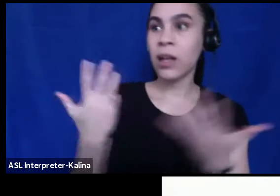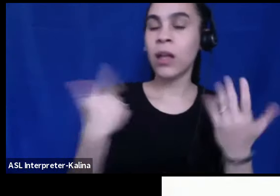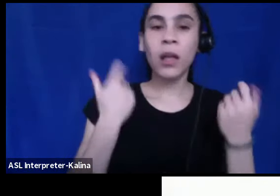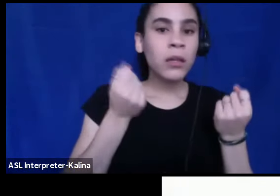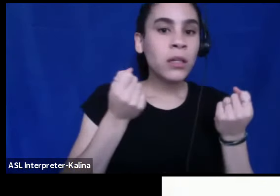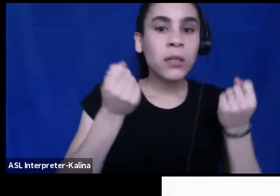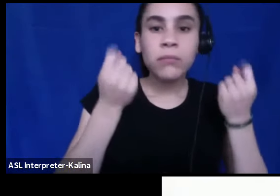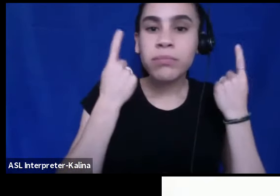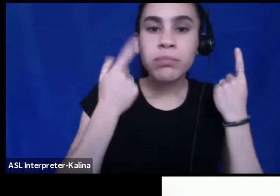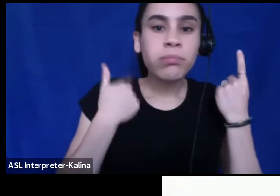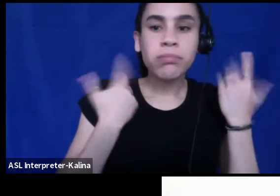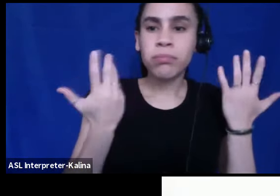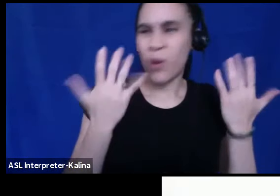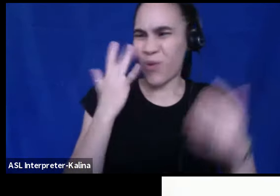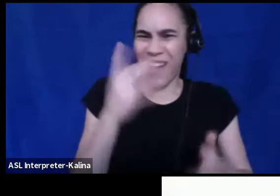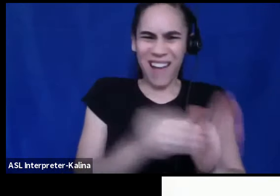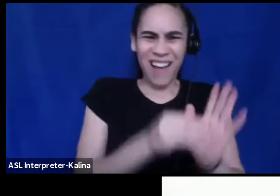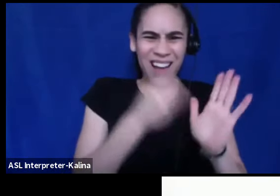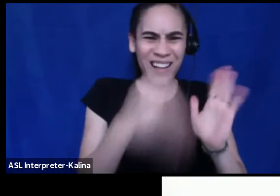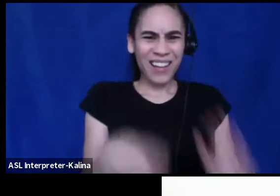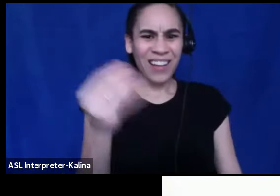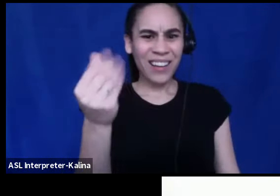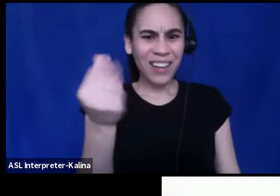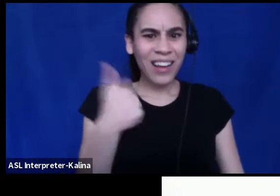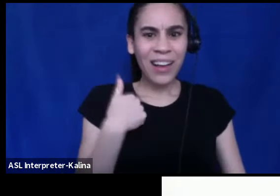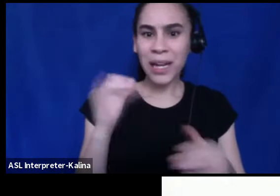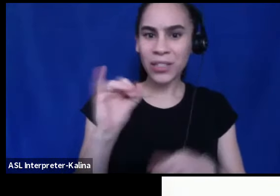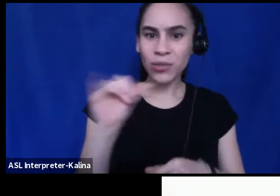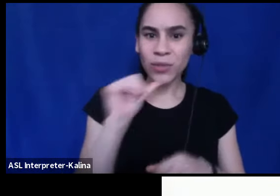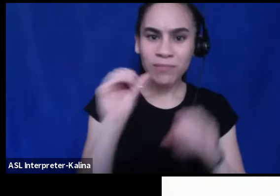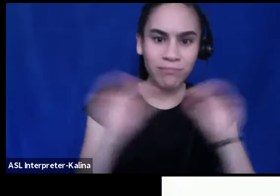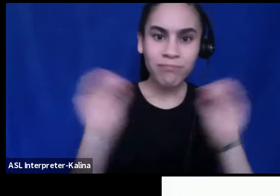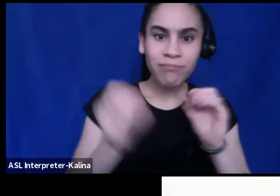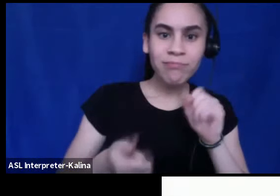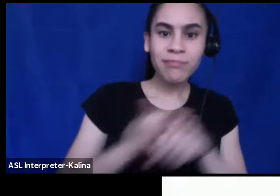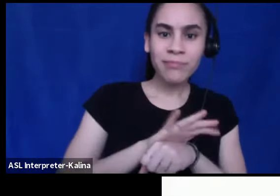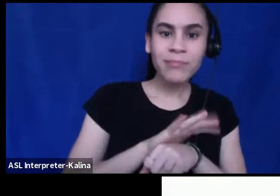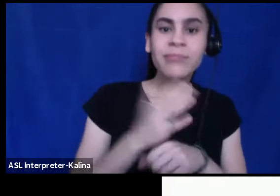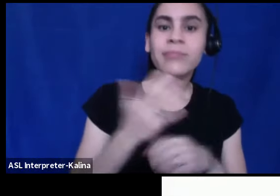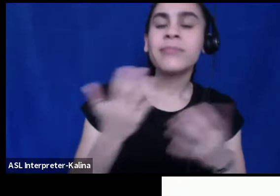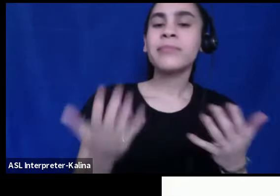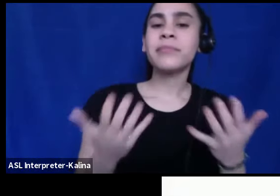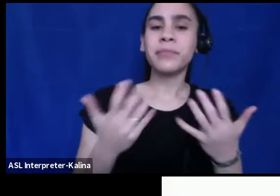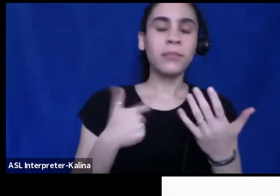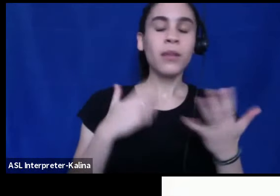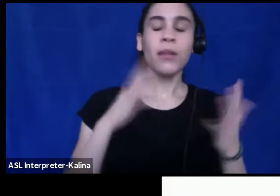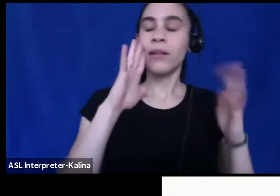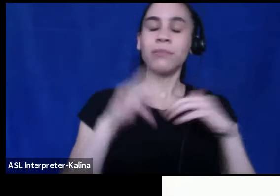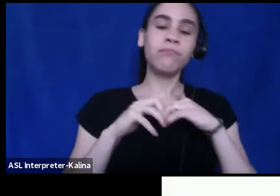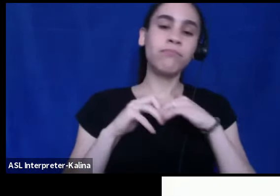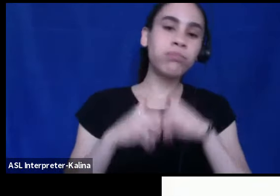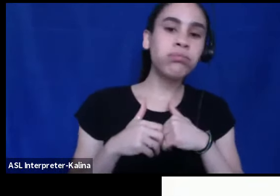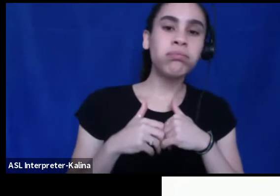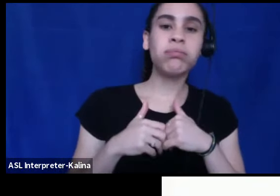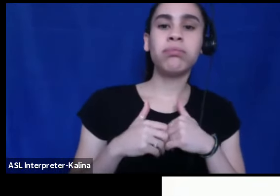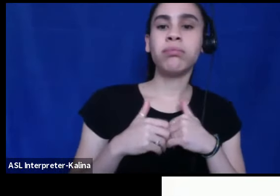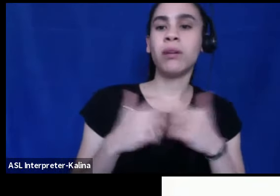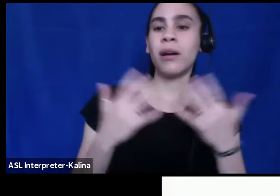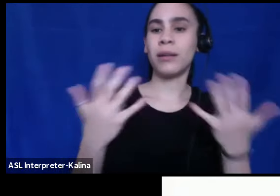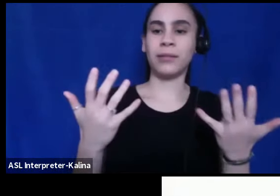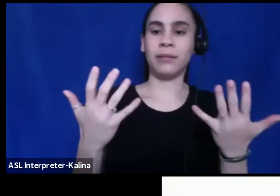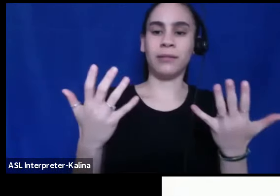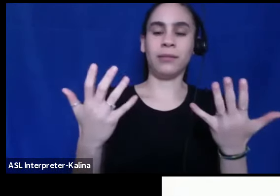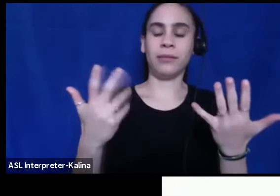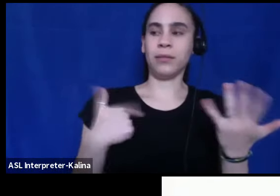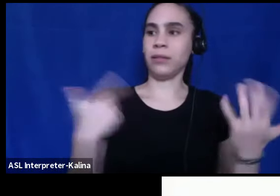is something like this so expensive, not covered by insurance? And I just broke down and I had a brick wall moment where I was like,